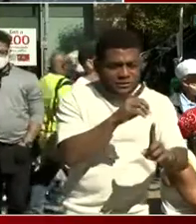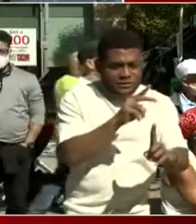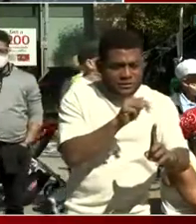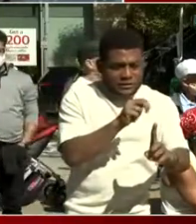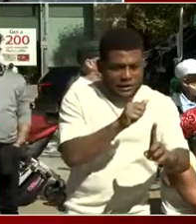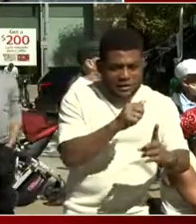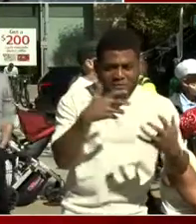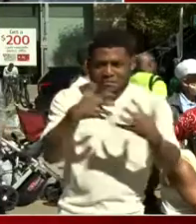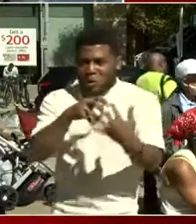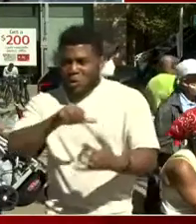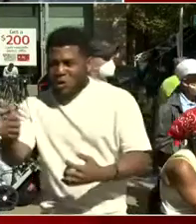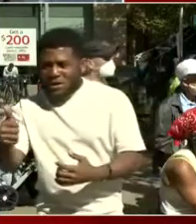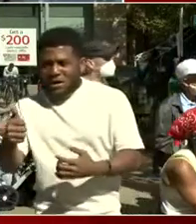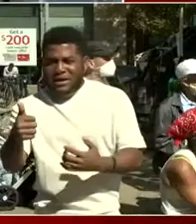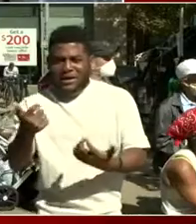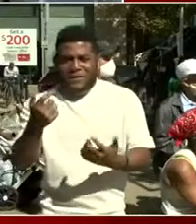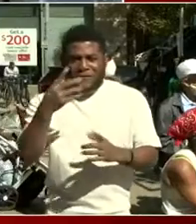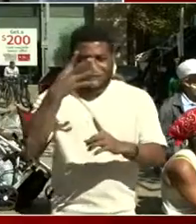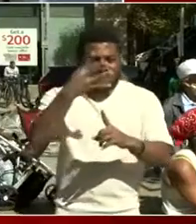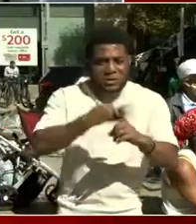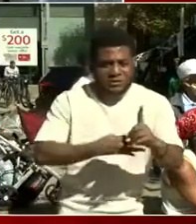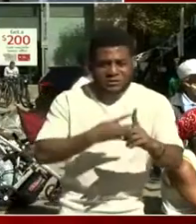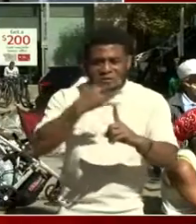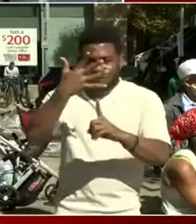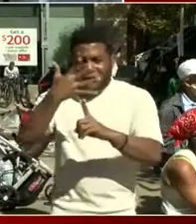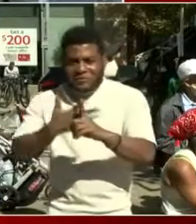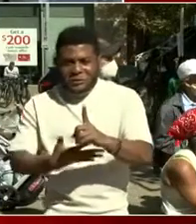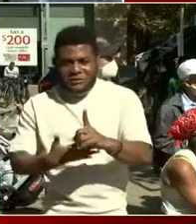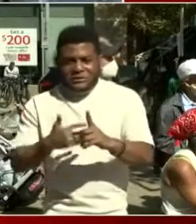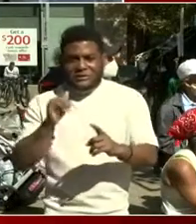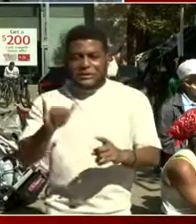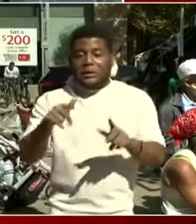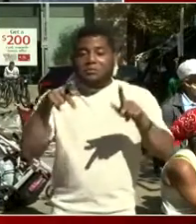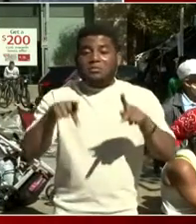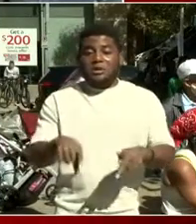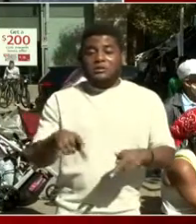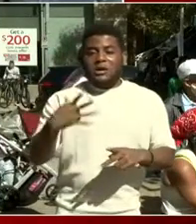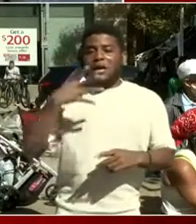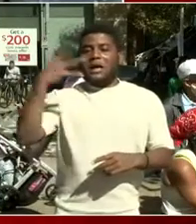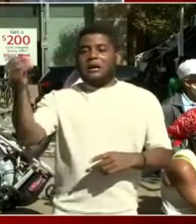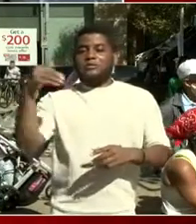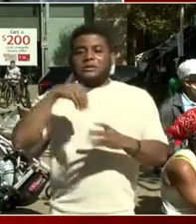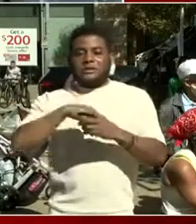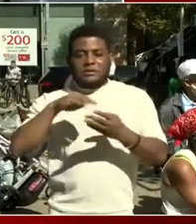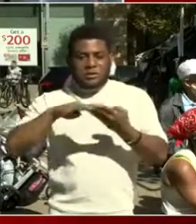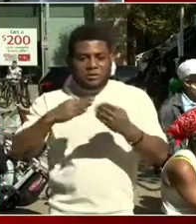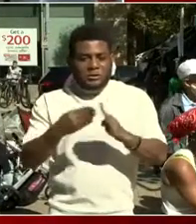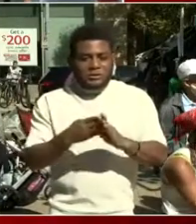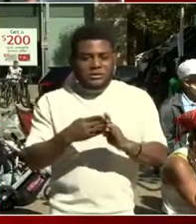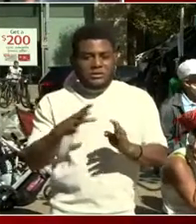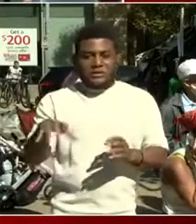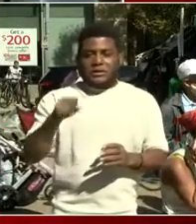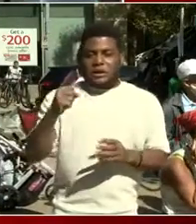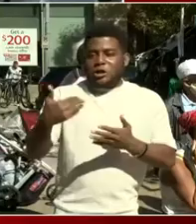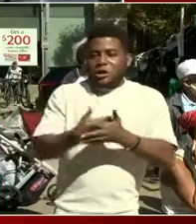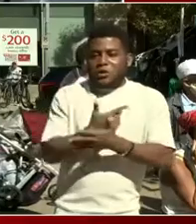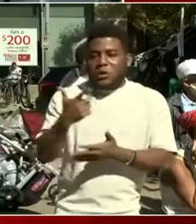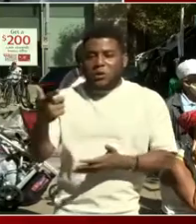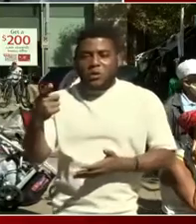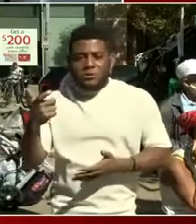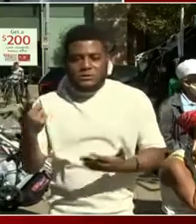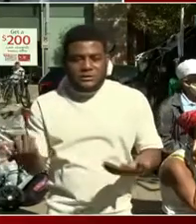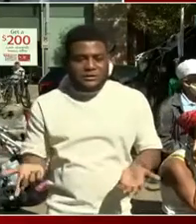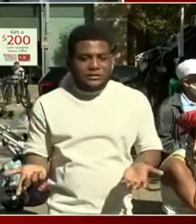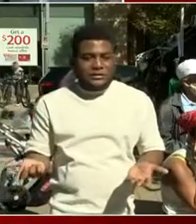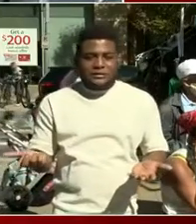person oftentimes is operating out in community, oftentimes picking up another gun, over the course of that time. So